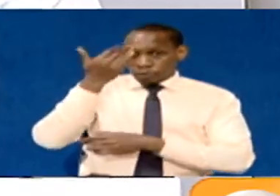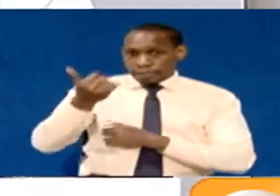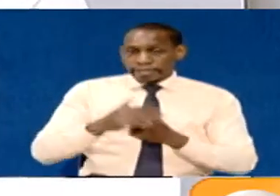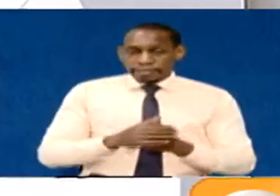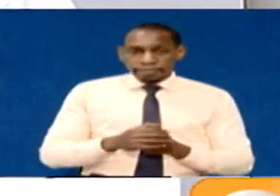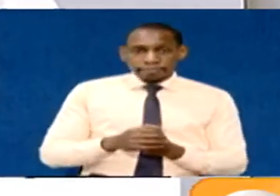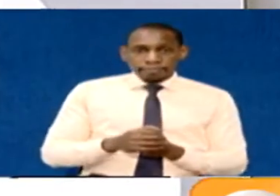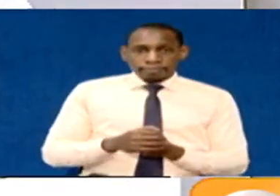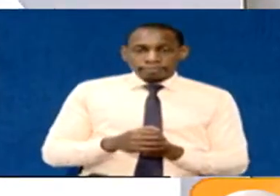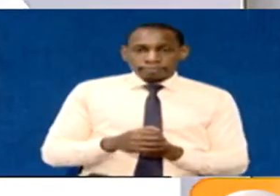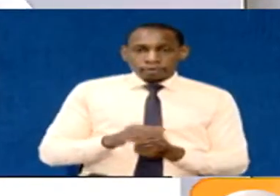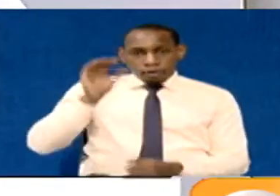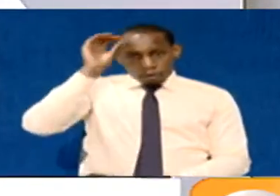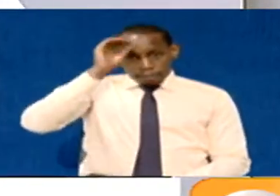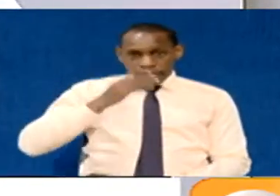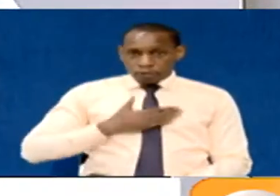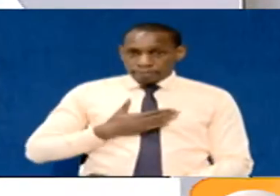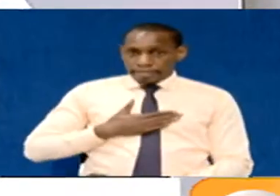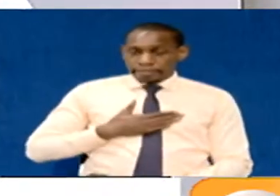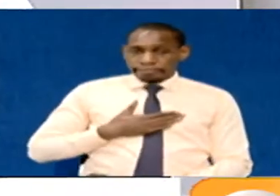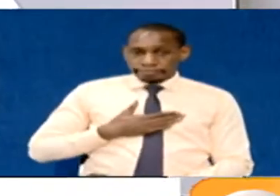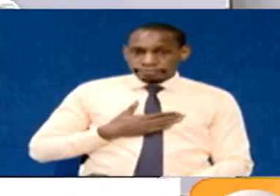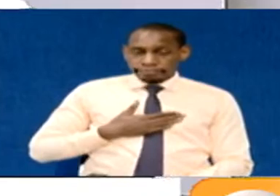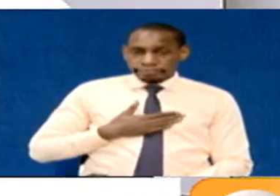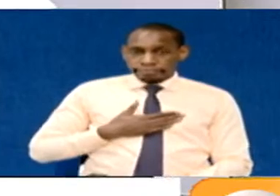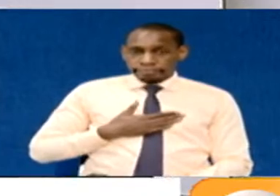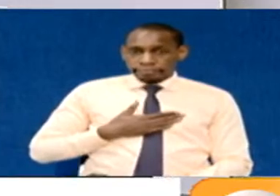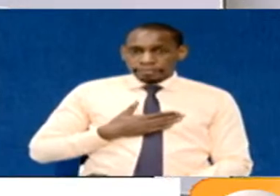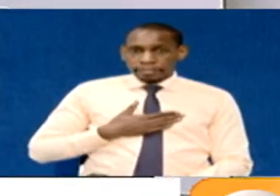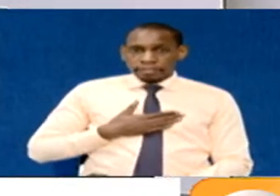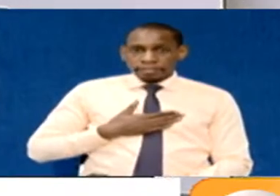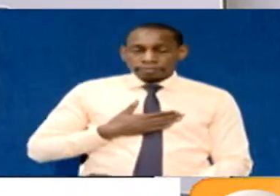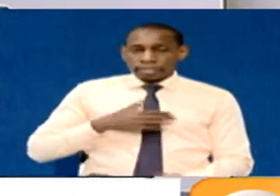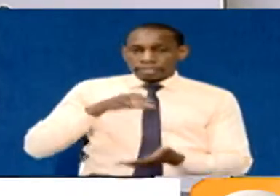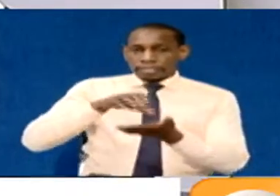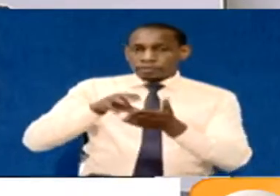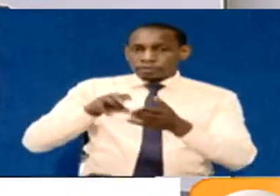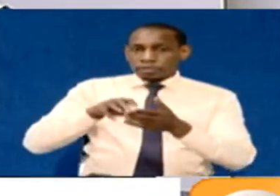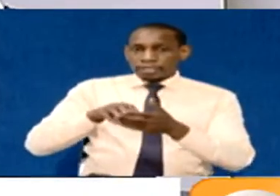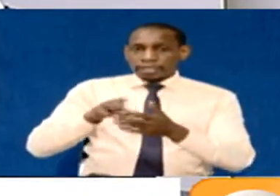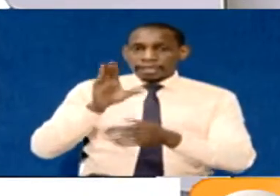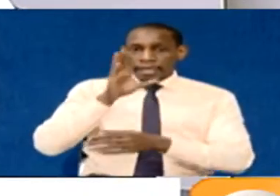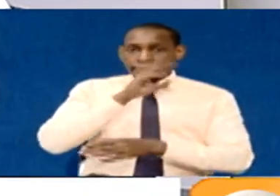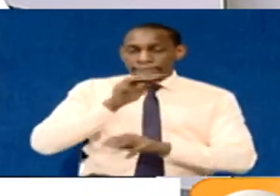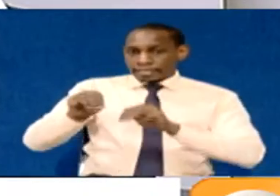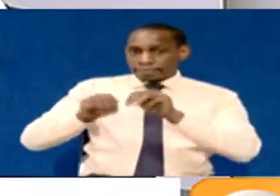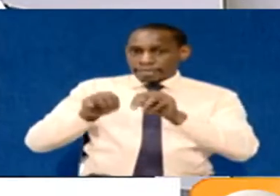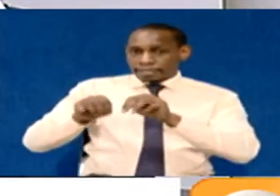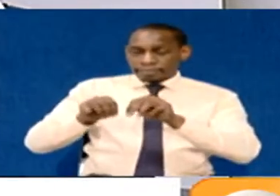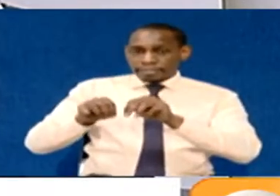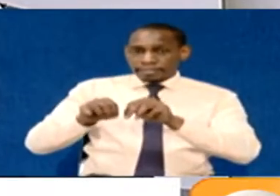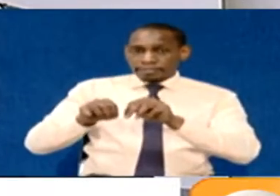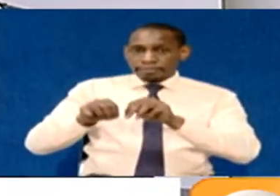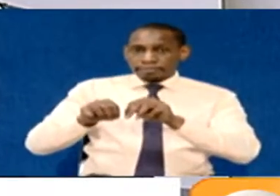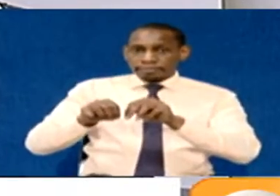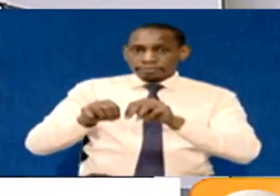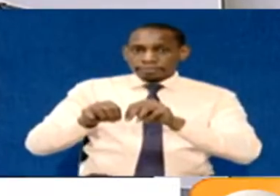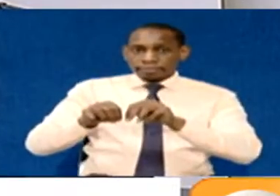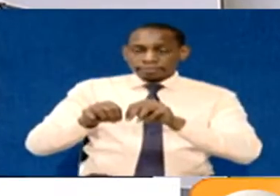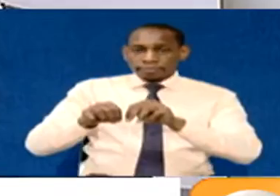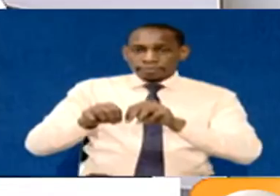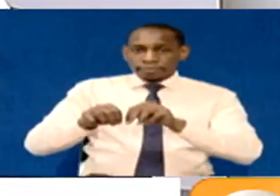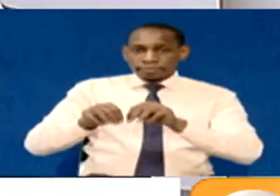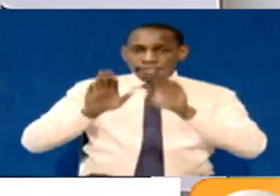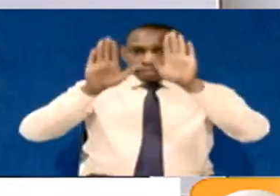me what this is amounting to is mismanagement of a very, very important national